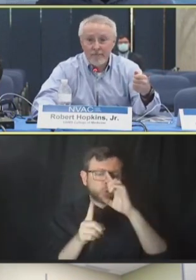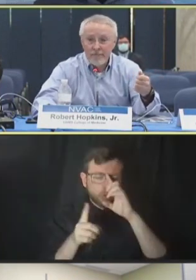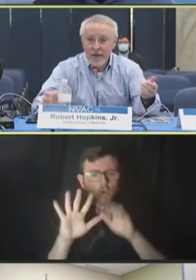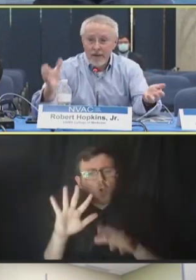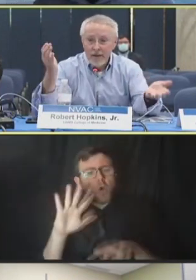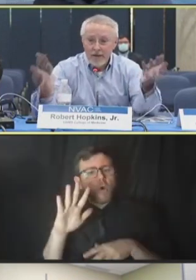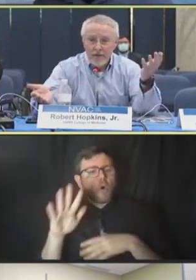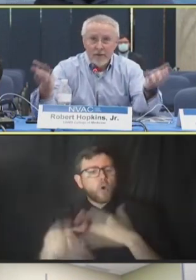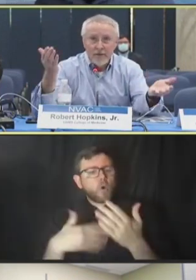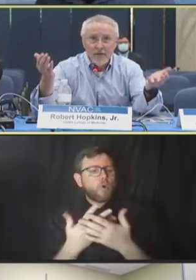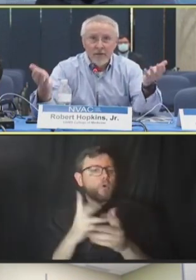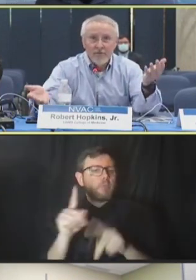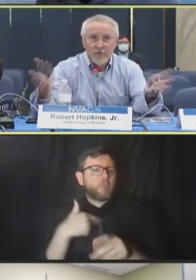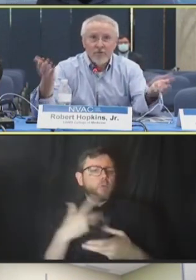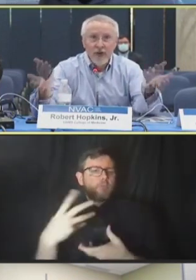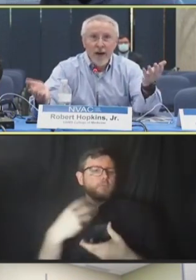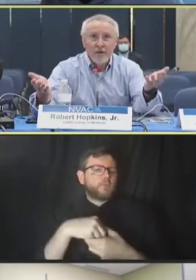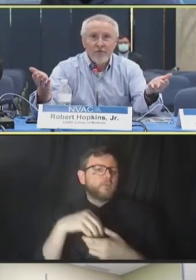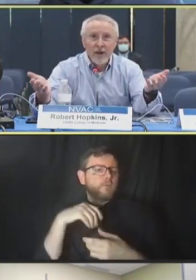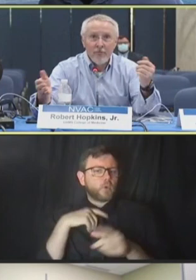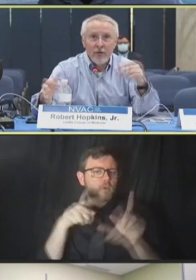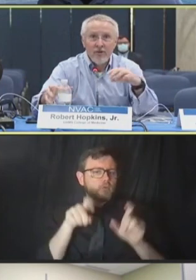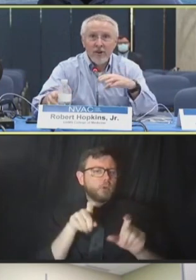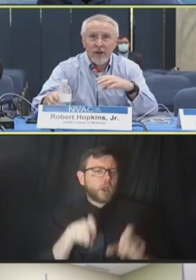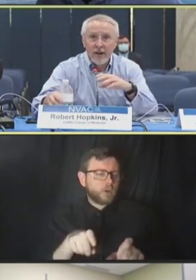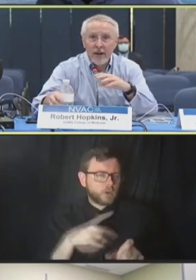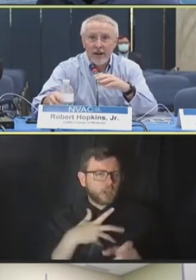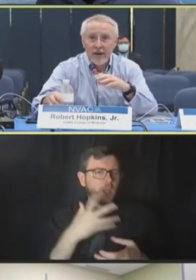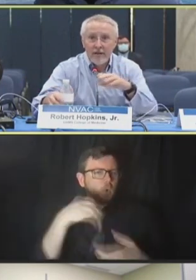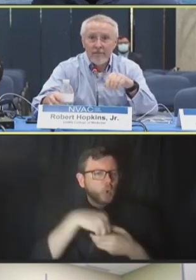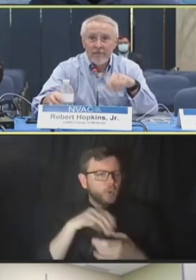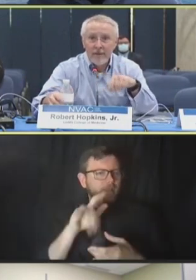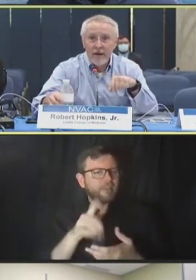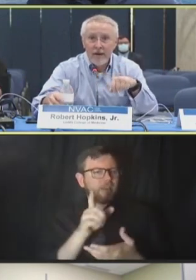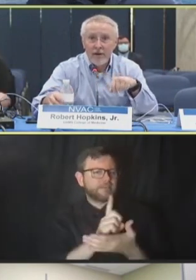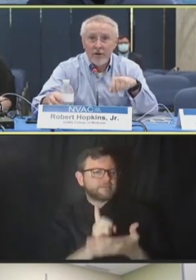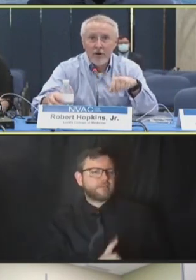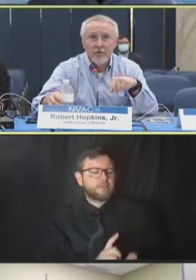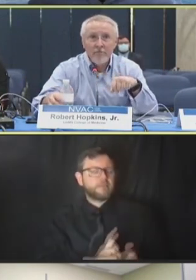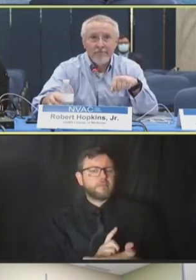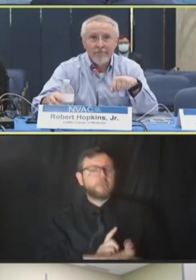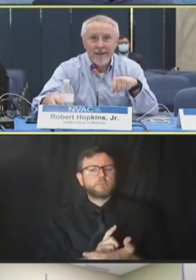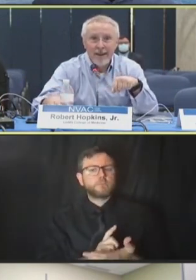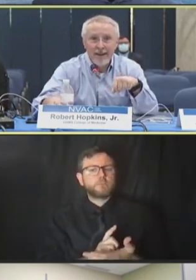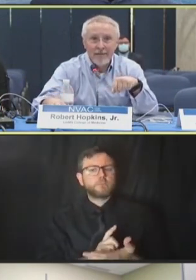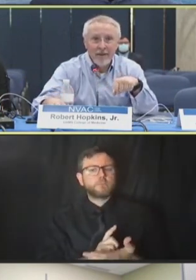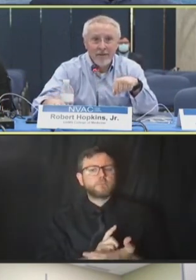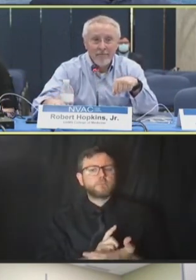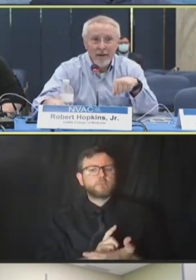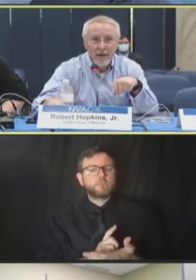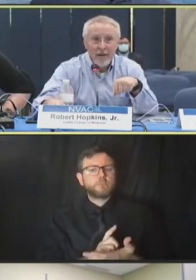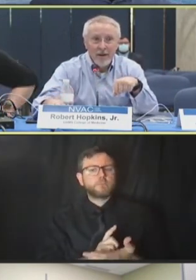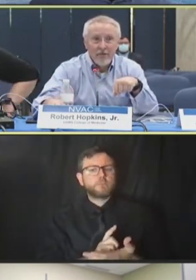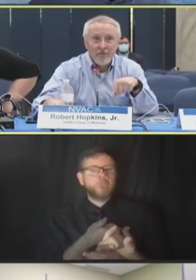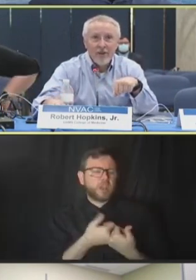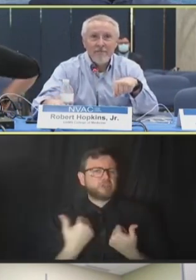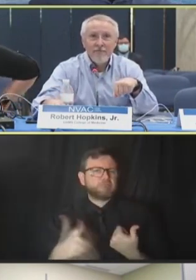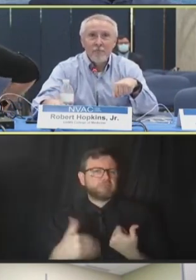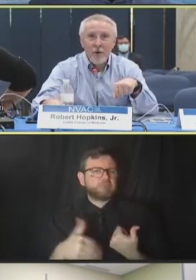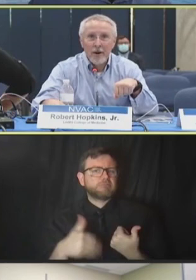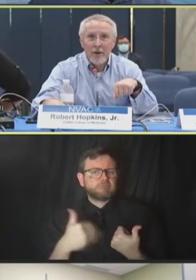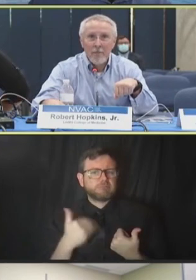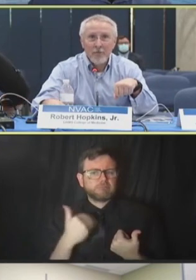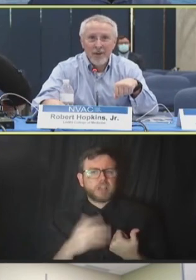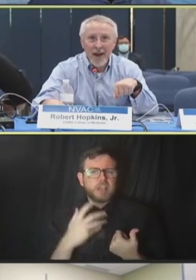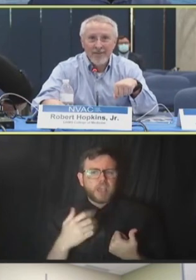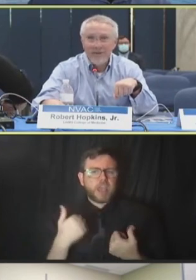design. It's a challenge kind of reaching a good and safe